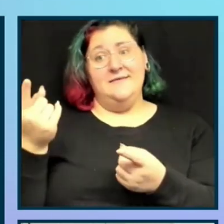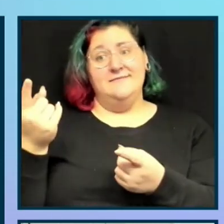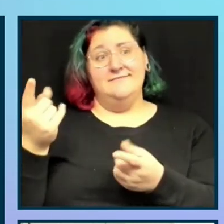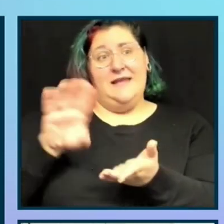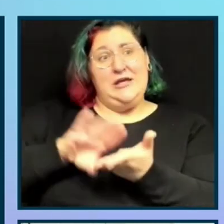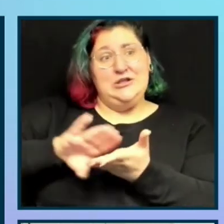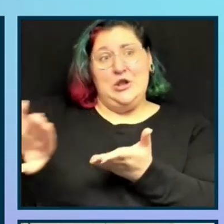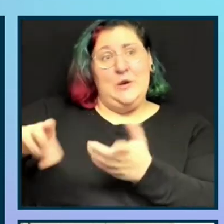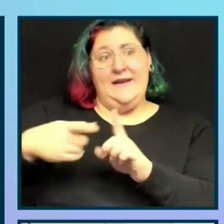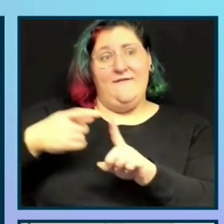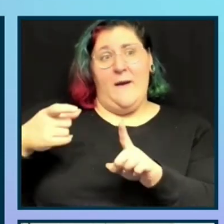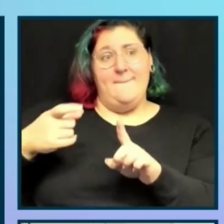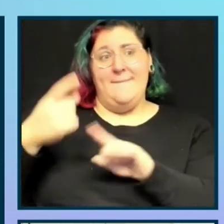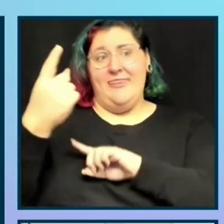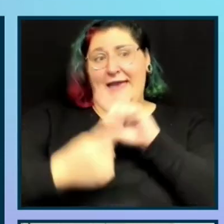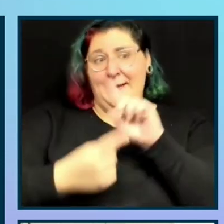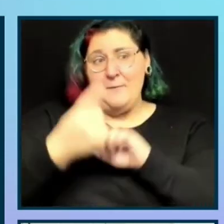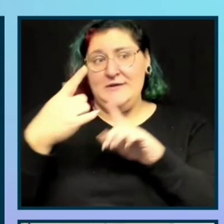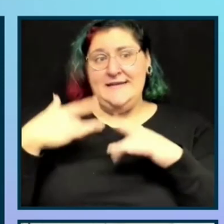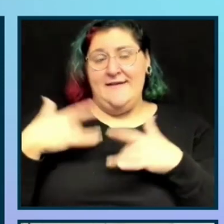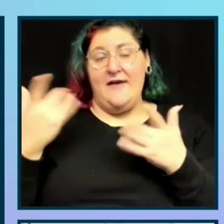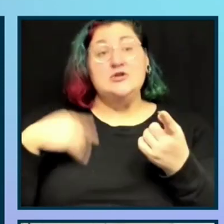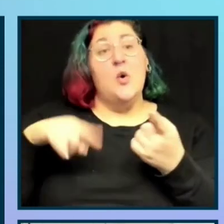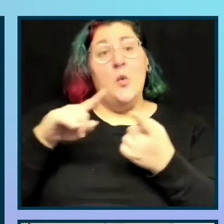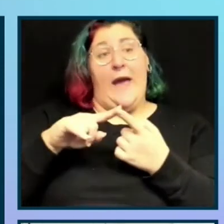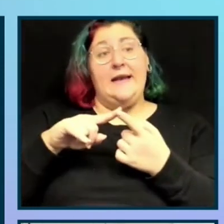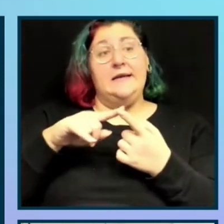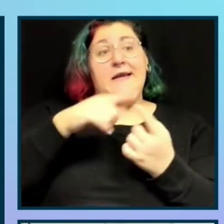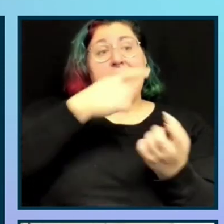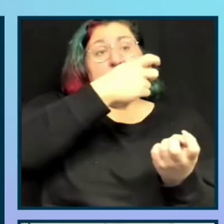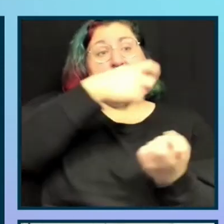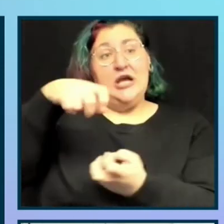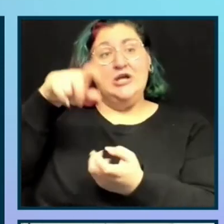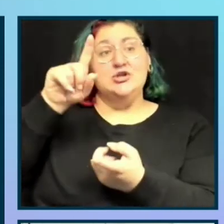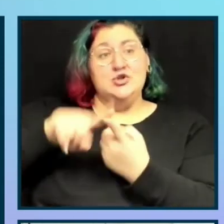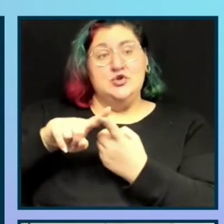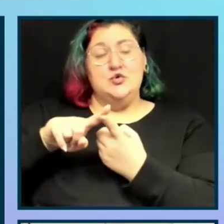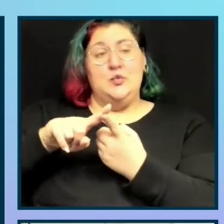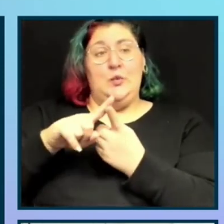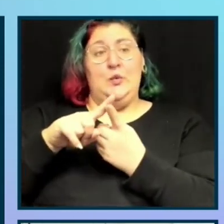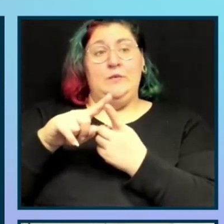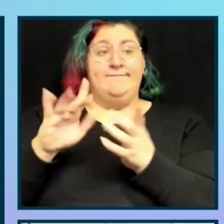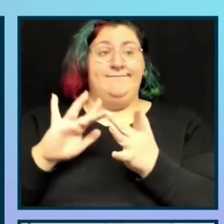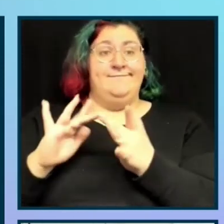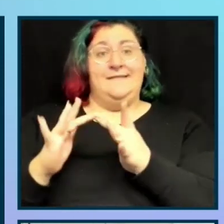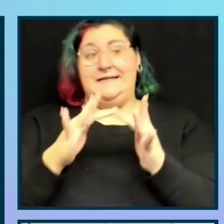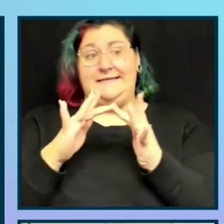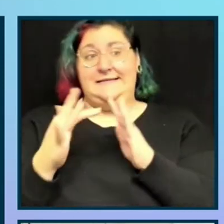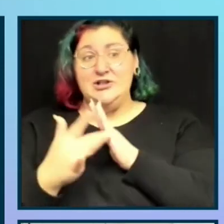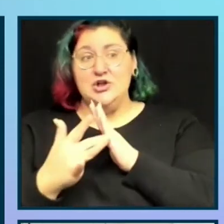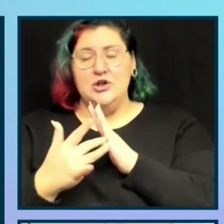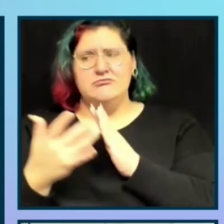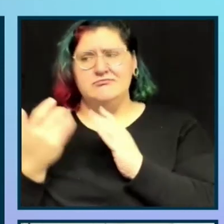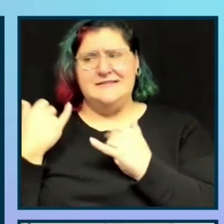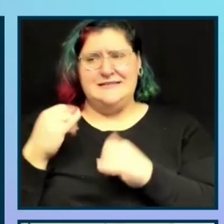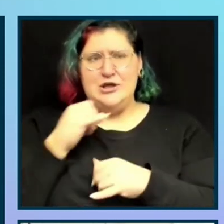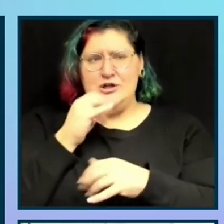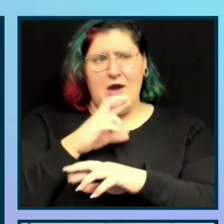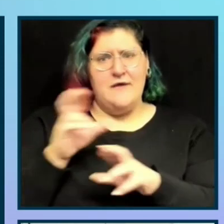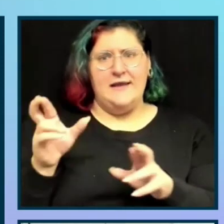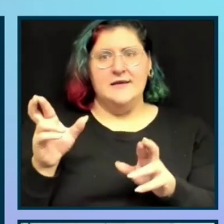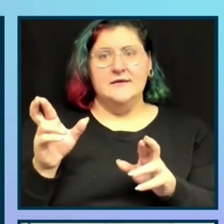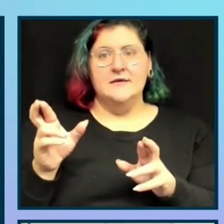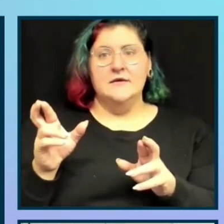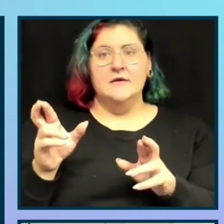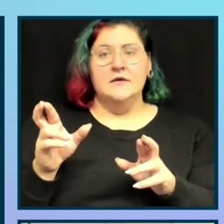events, when it translated to digital, people still weren't ready. There were new access needs that they weren't really thinking about